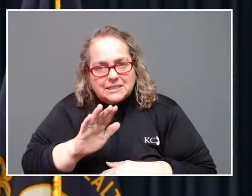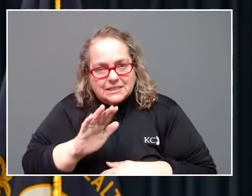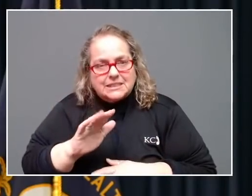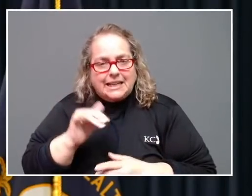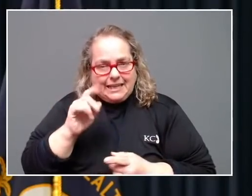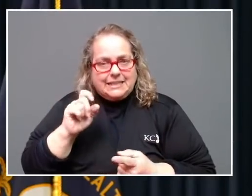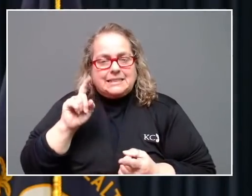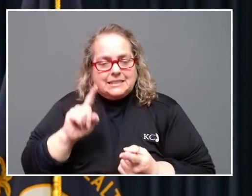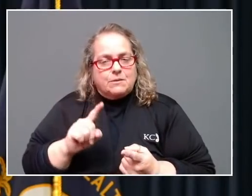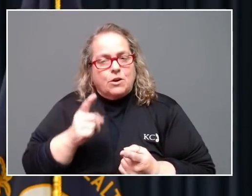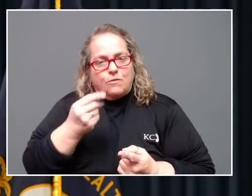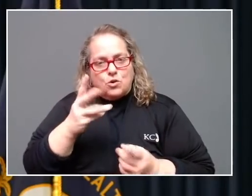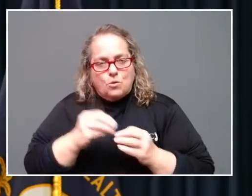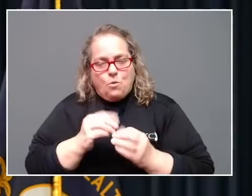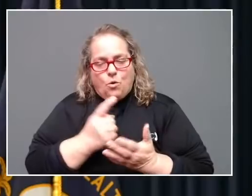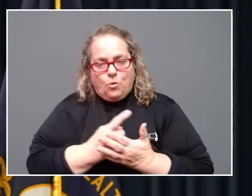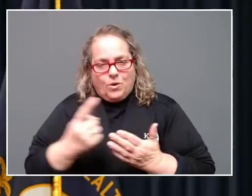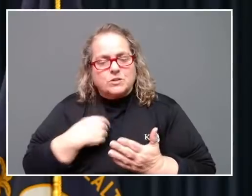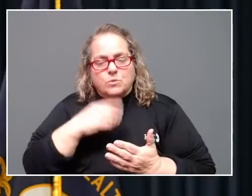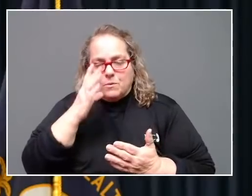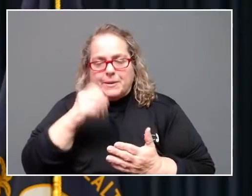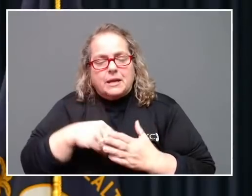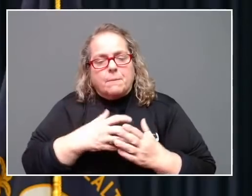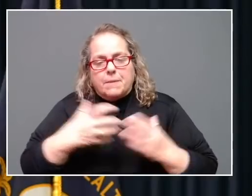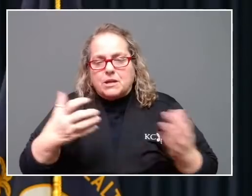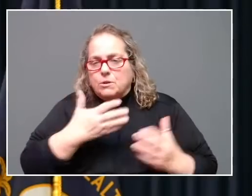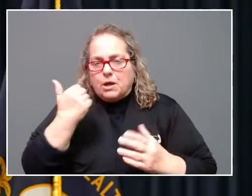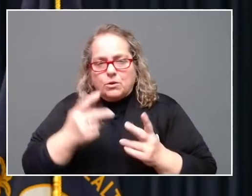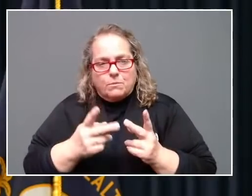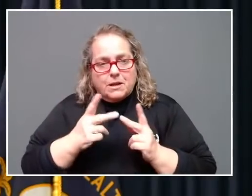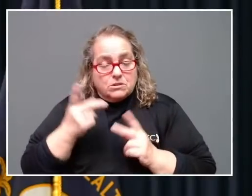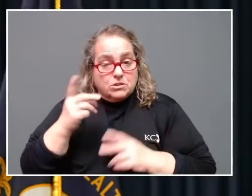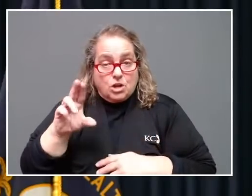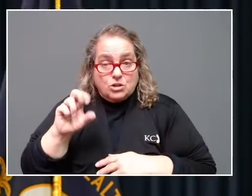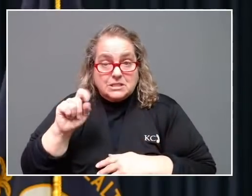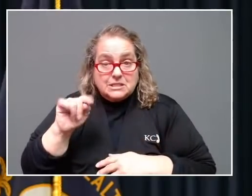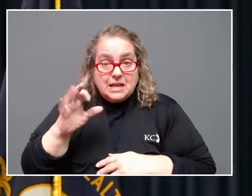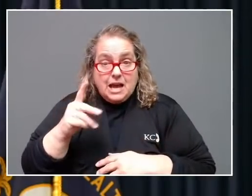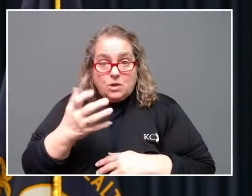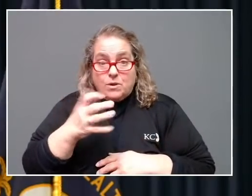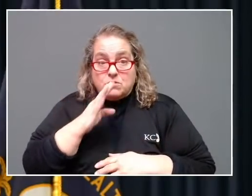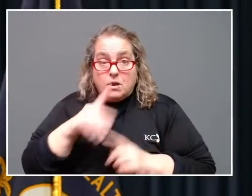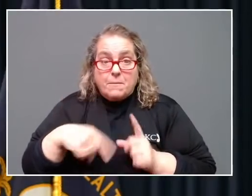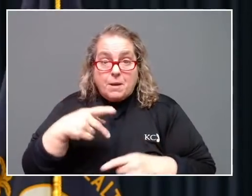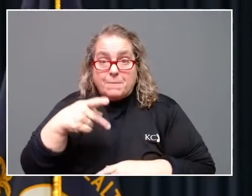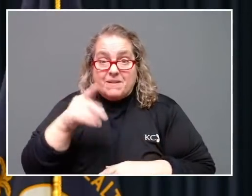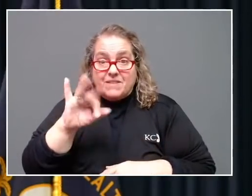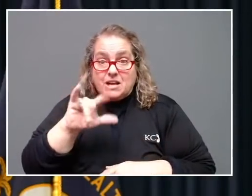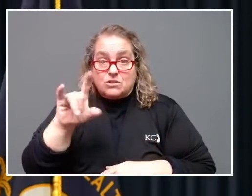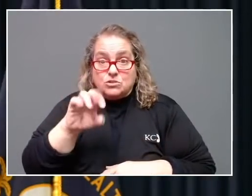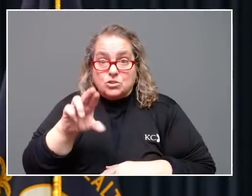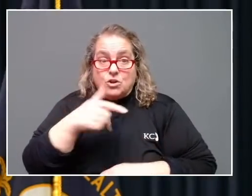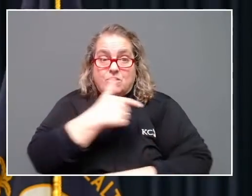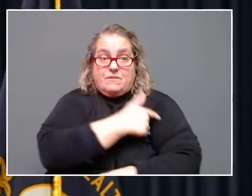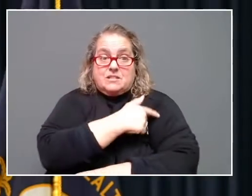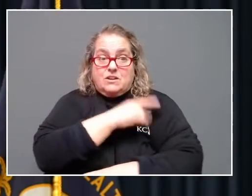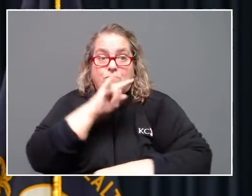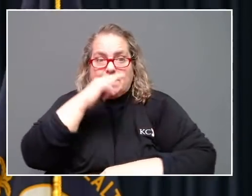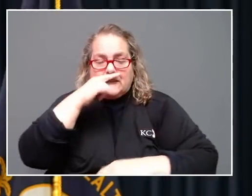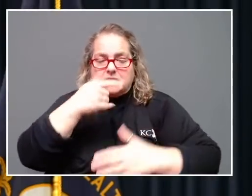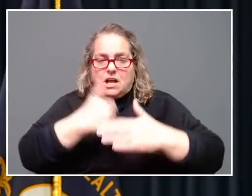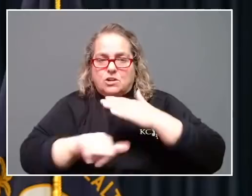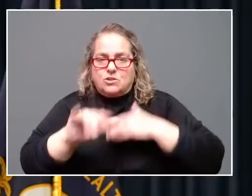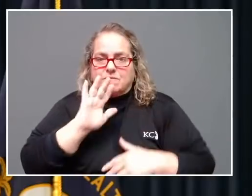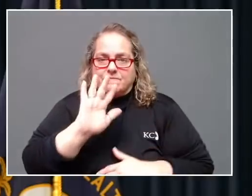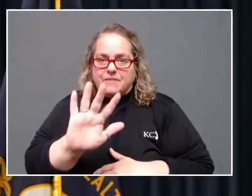weeks. We'll be in a much better place. Dr. Stack, you want to talk about the Pfizer vaccine for kids under 5?